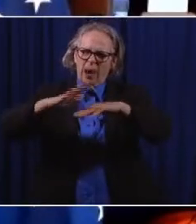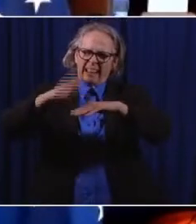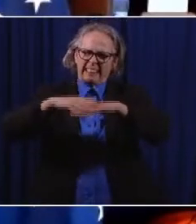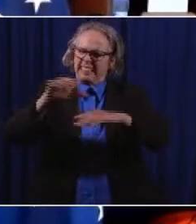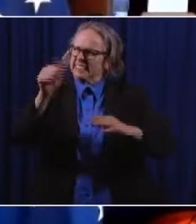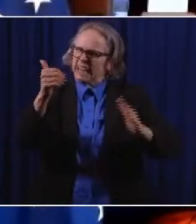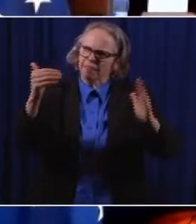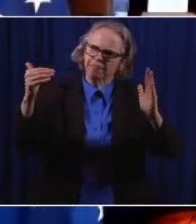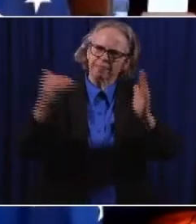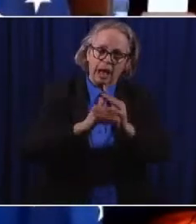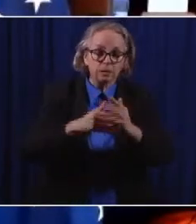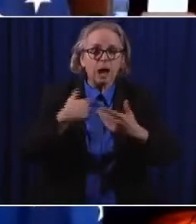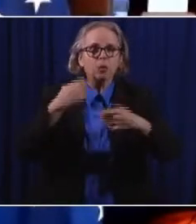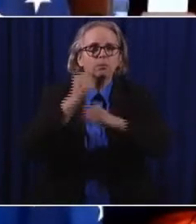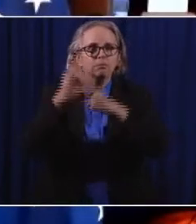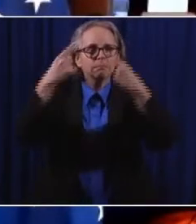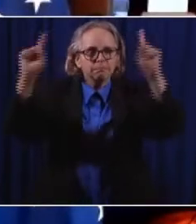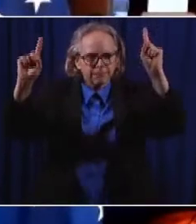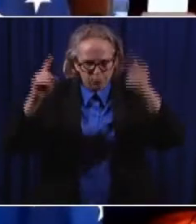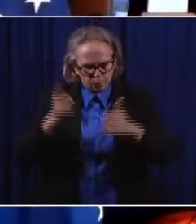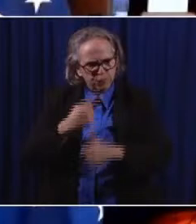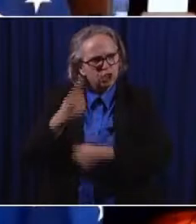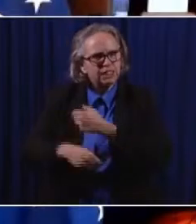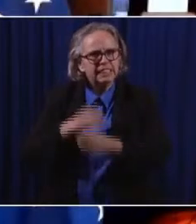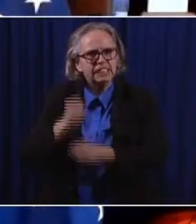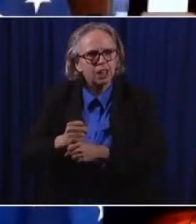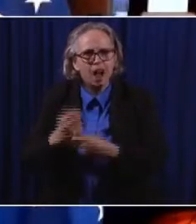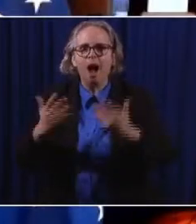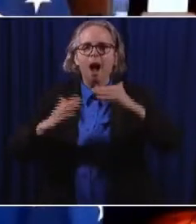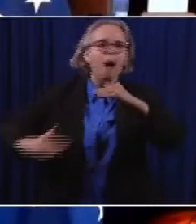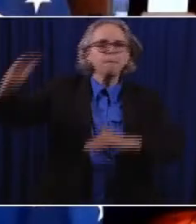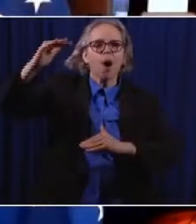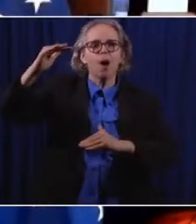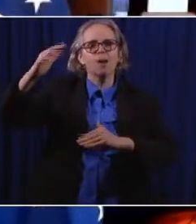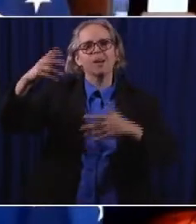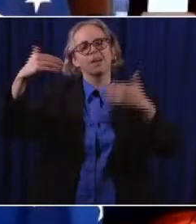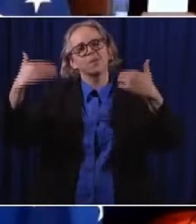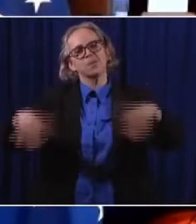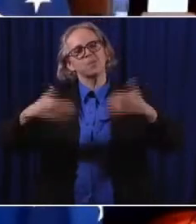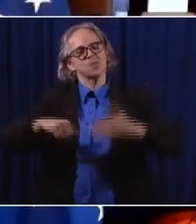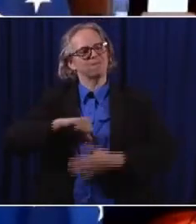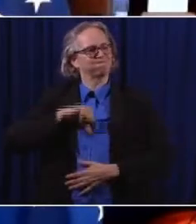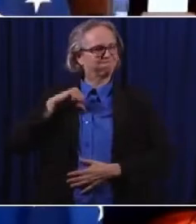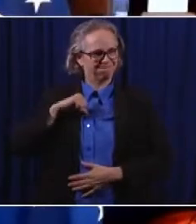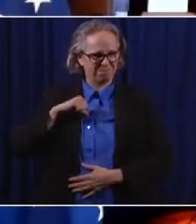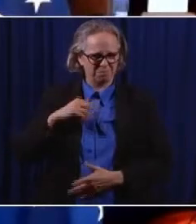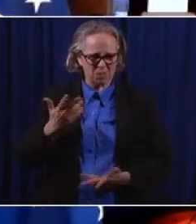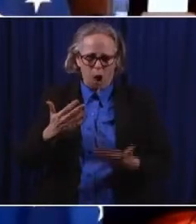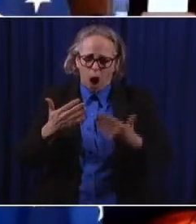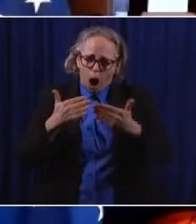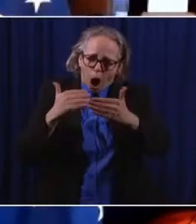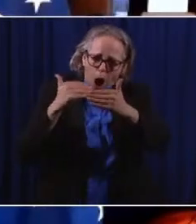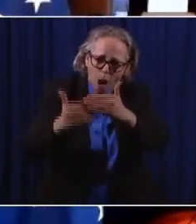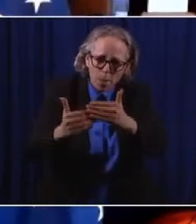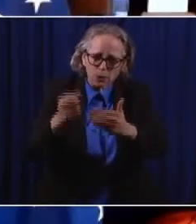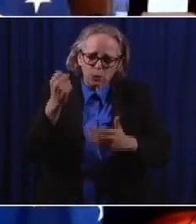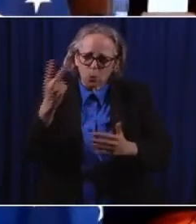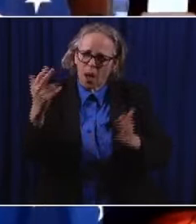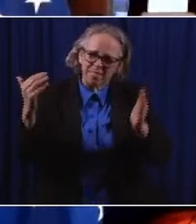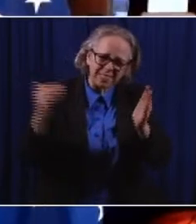year, and we're exceeding that mark with nearly 12,000.